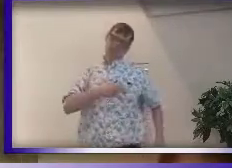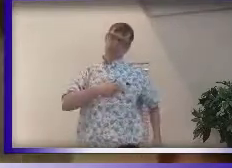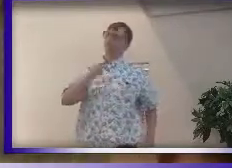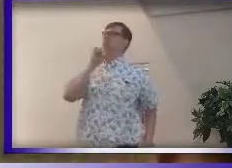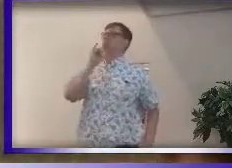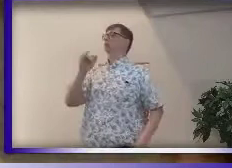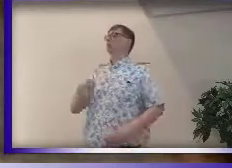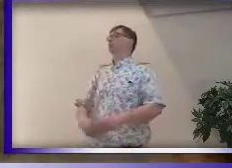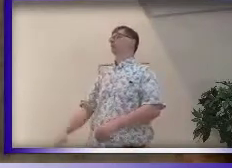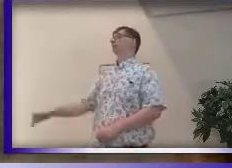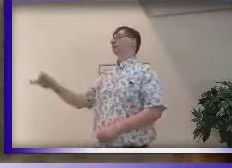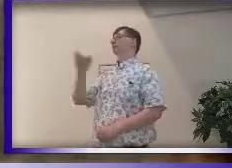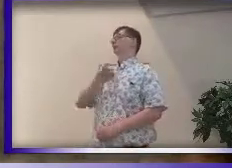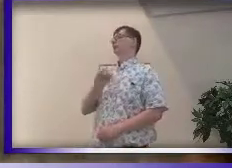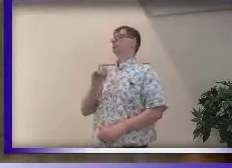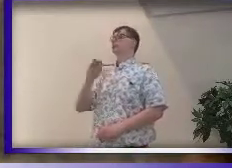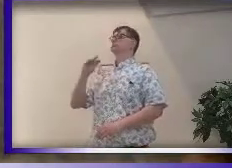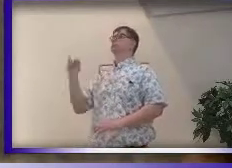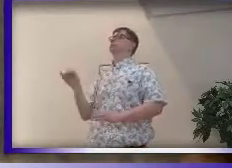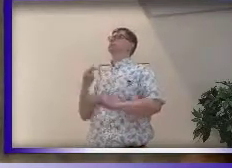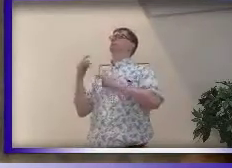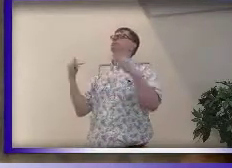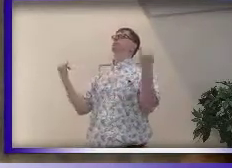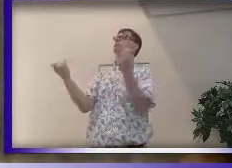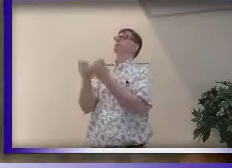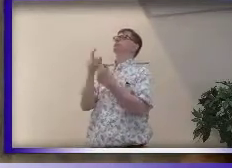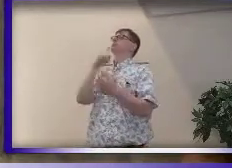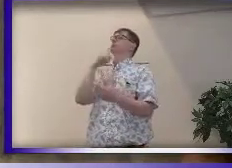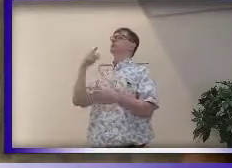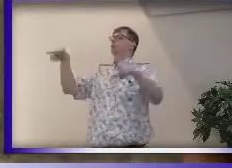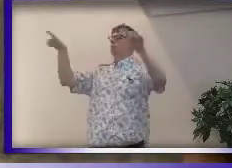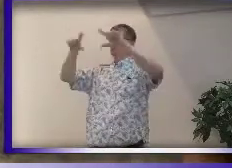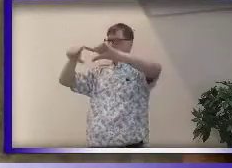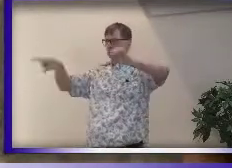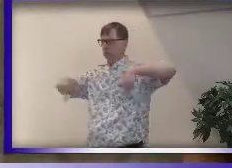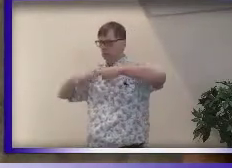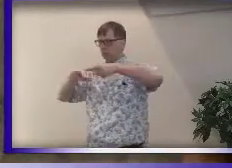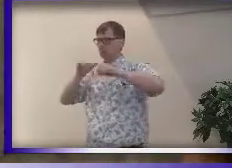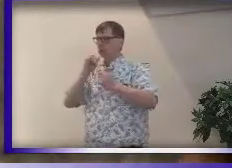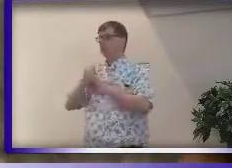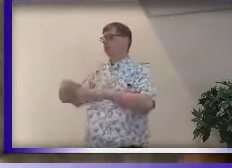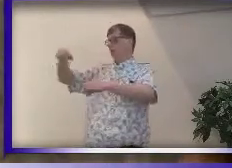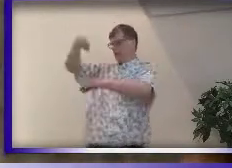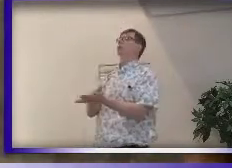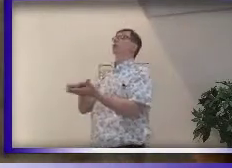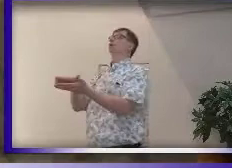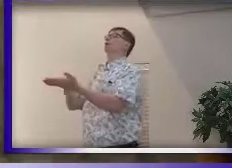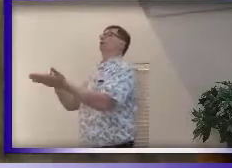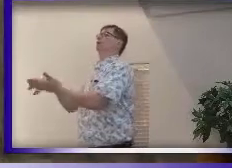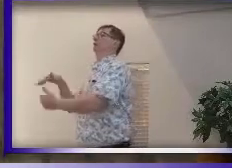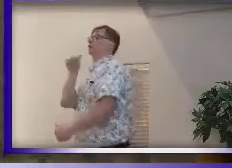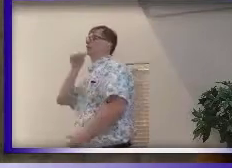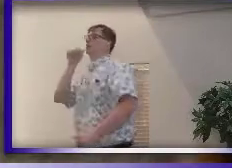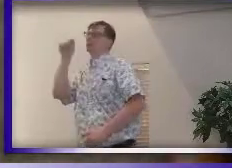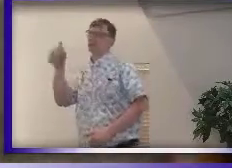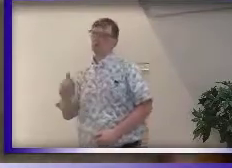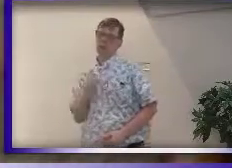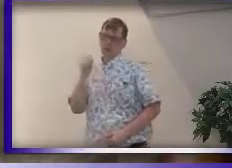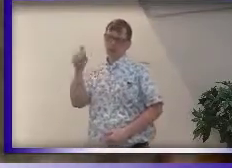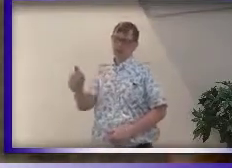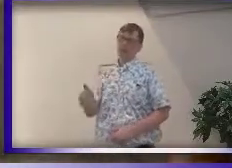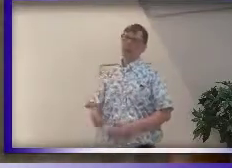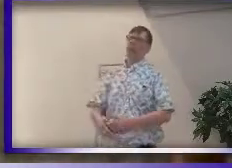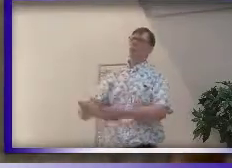have learned that only good can come of whatever it is that's going on. And so I enjoyed my week in Pennsylvania.